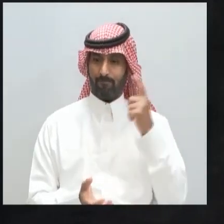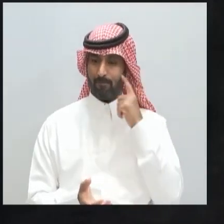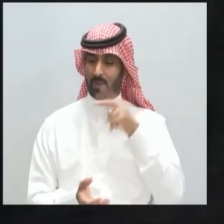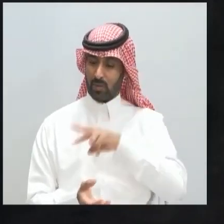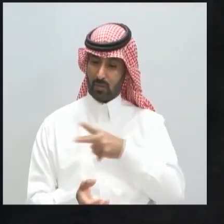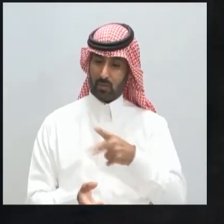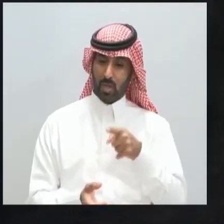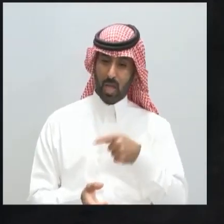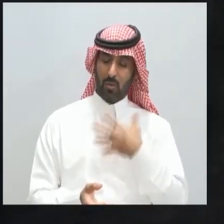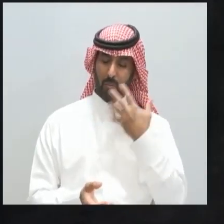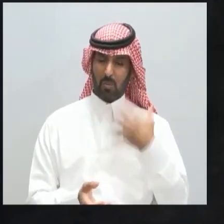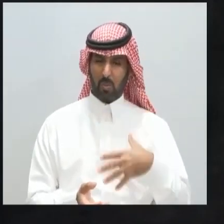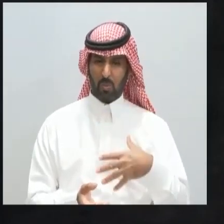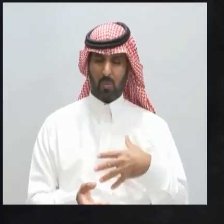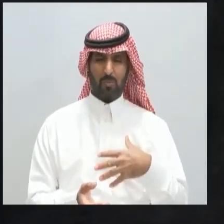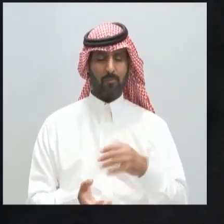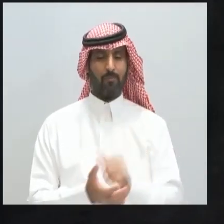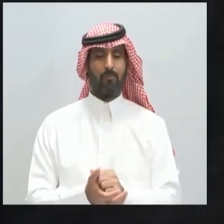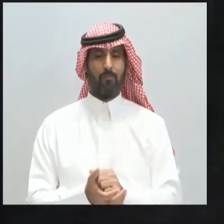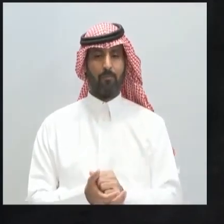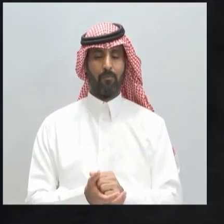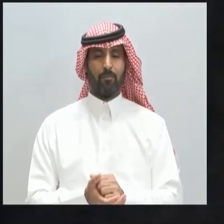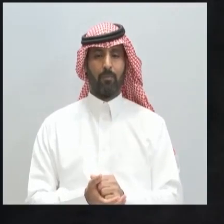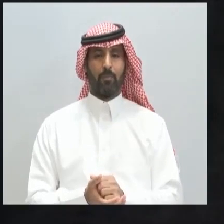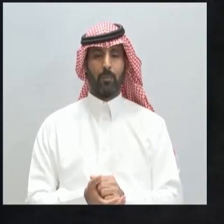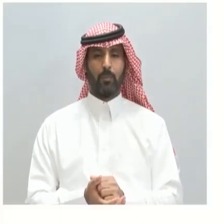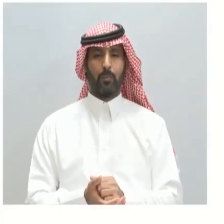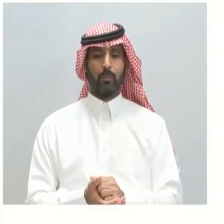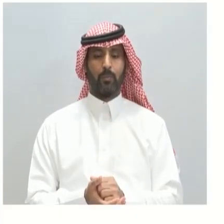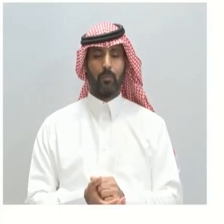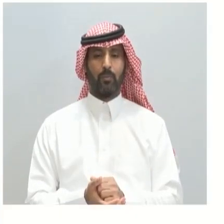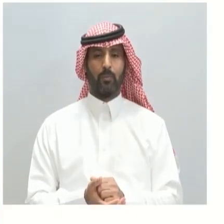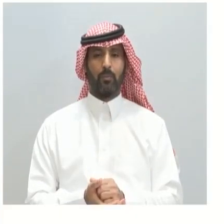changing for me. I'm getting bored. I'm becoming bored. Now, I'm